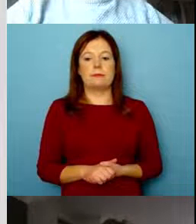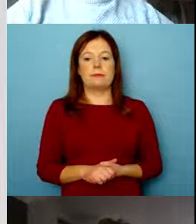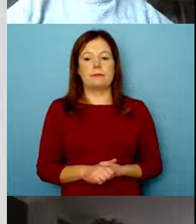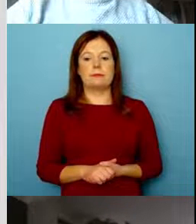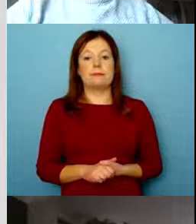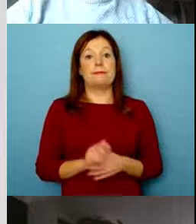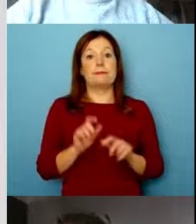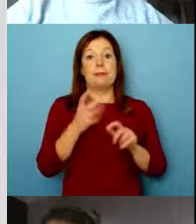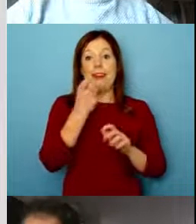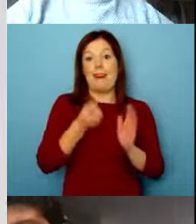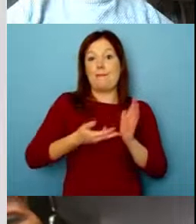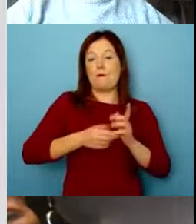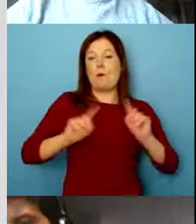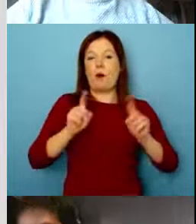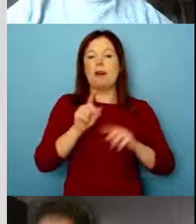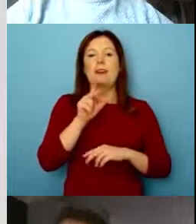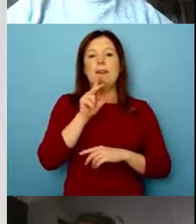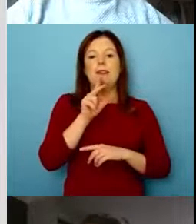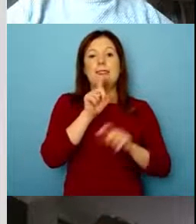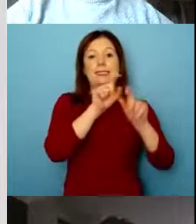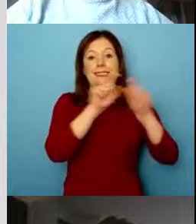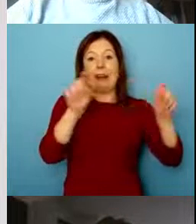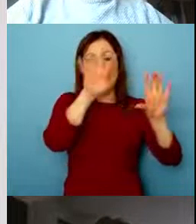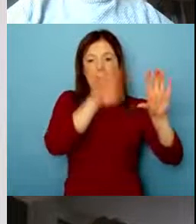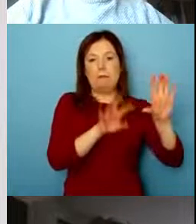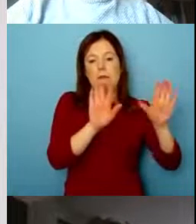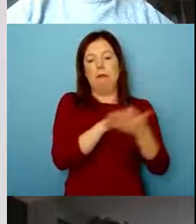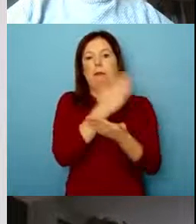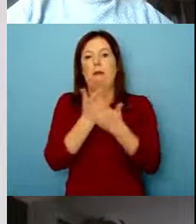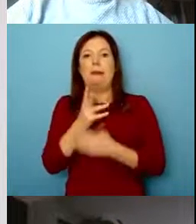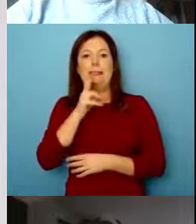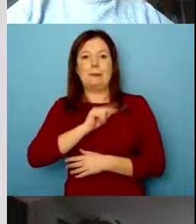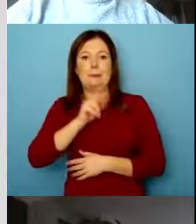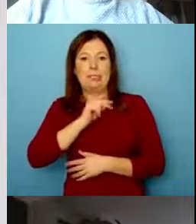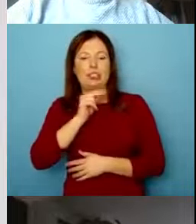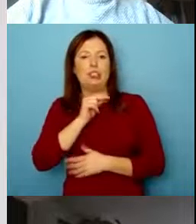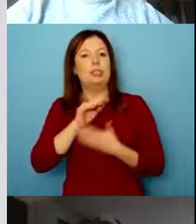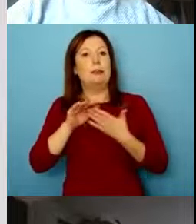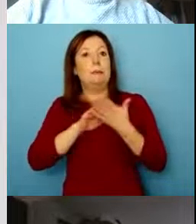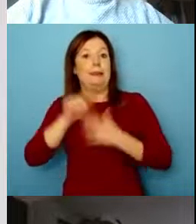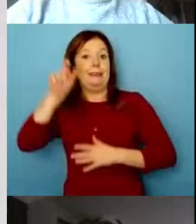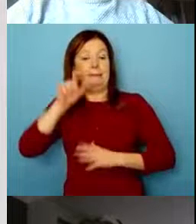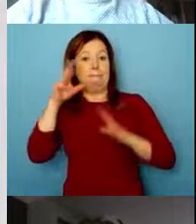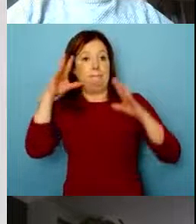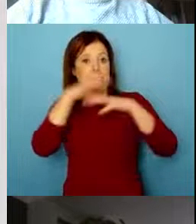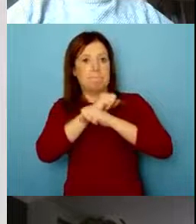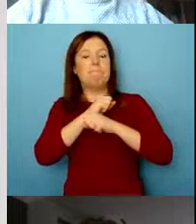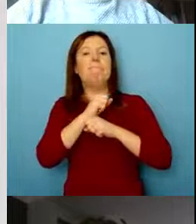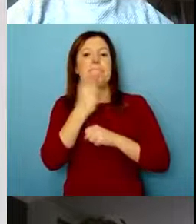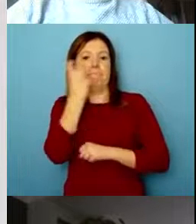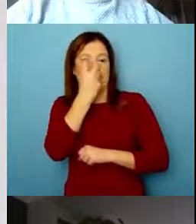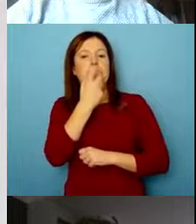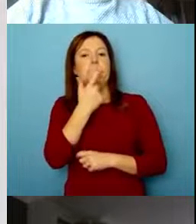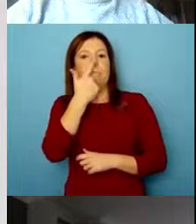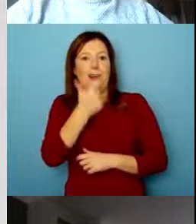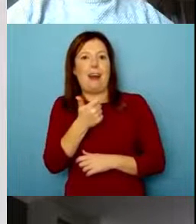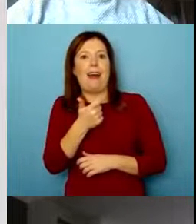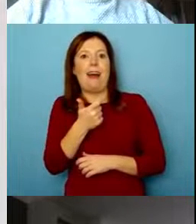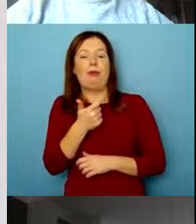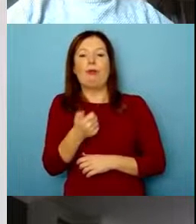text-to-speech technology in order to help people with visual impairments as well. And that was particularly difficult to